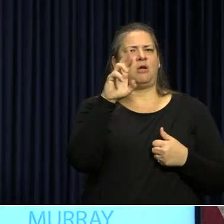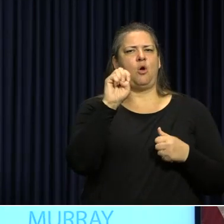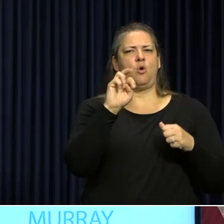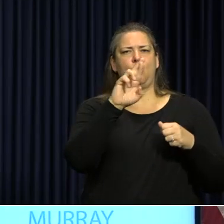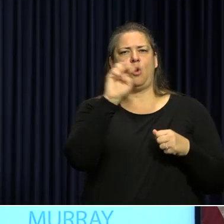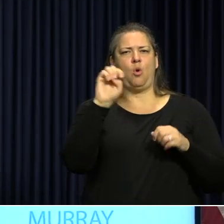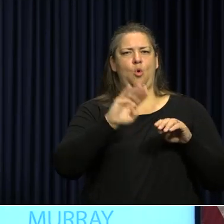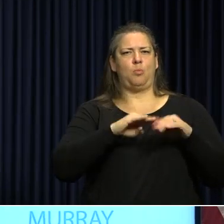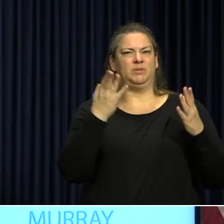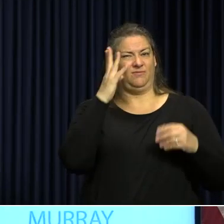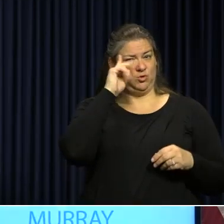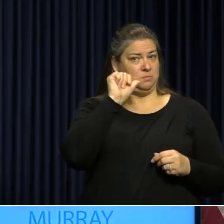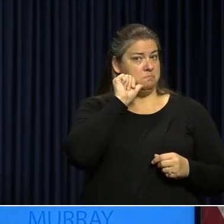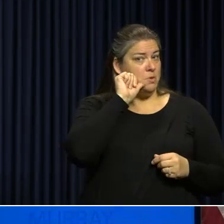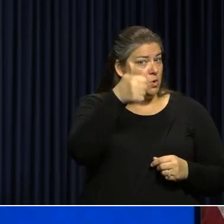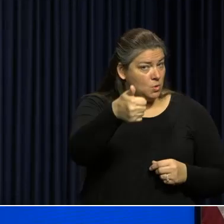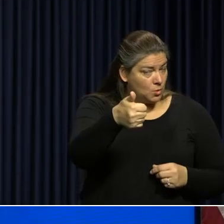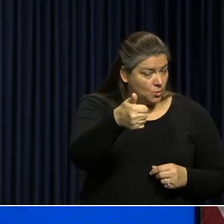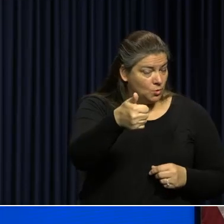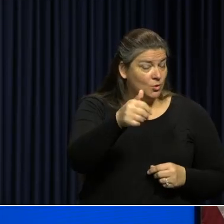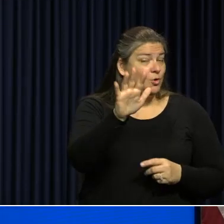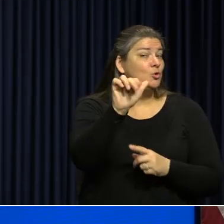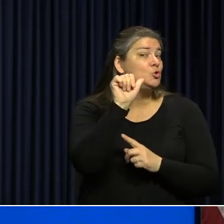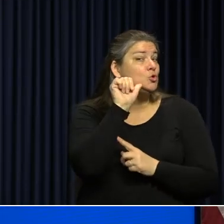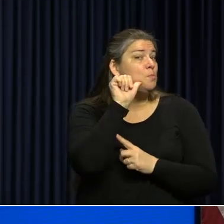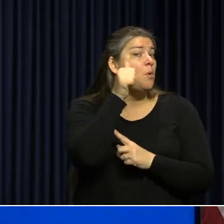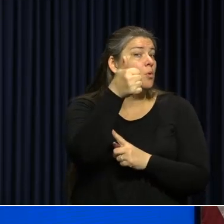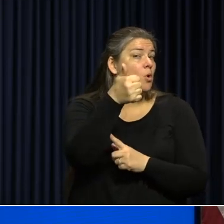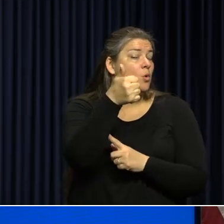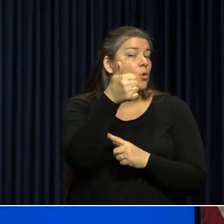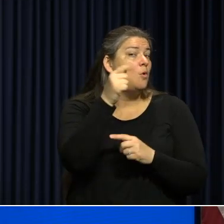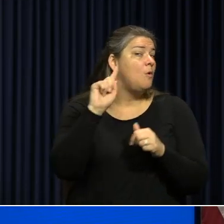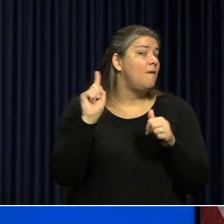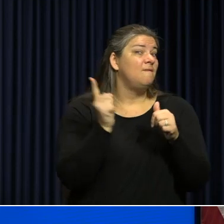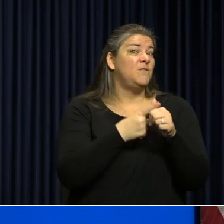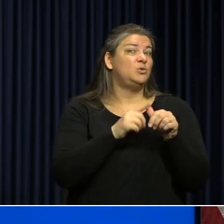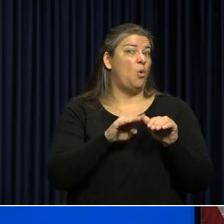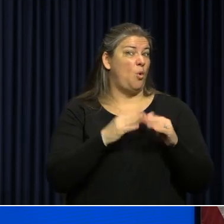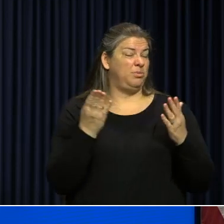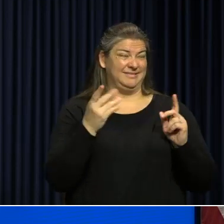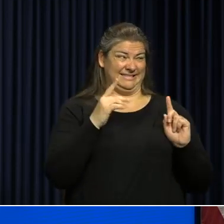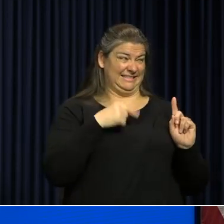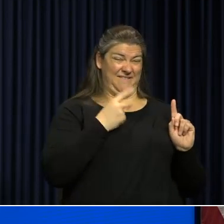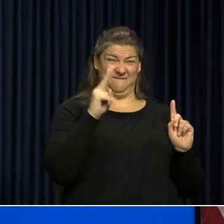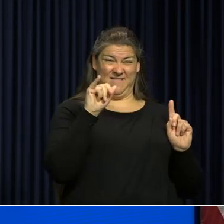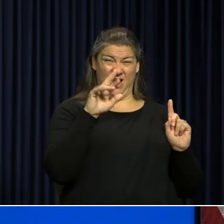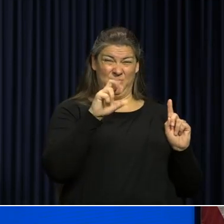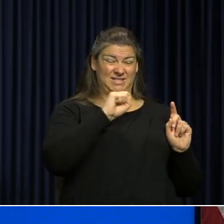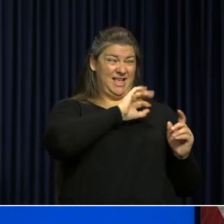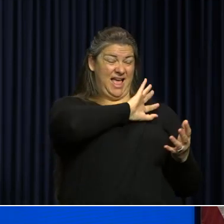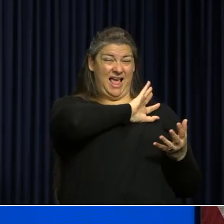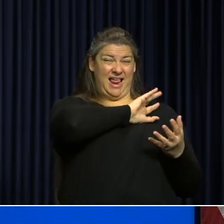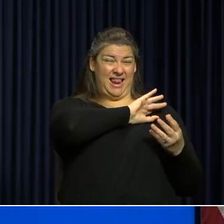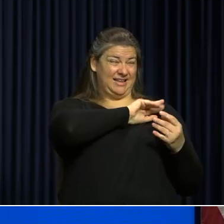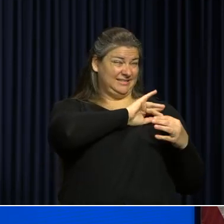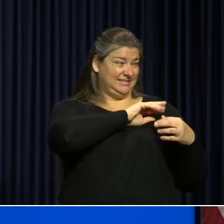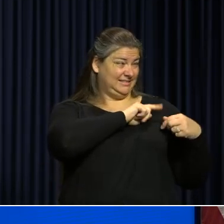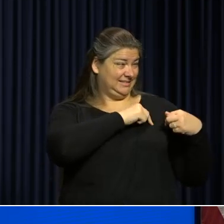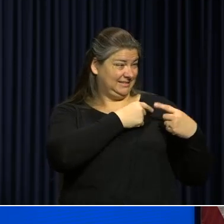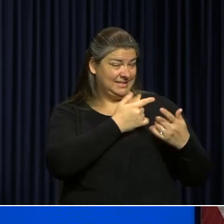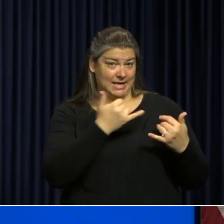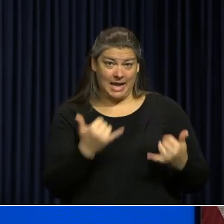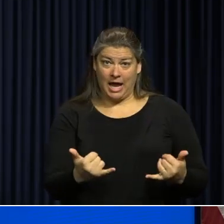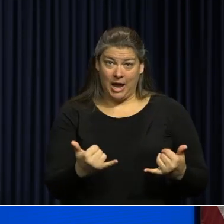So tomorrow is the first day since this virus hit that, as opposed to adding restrictions, we